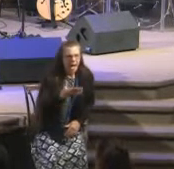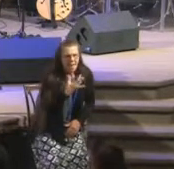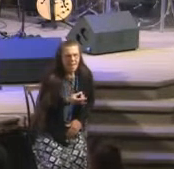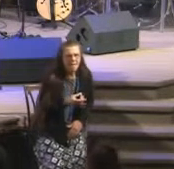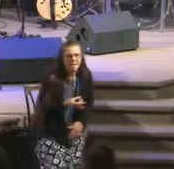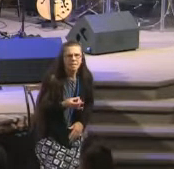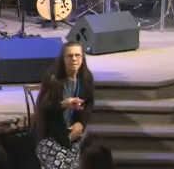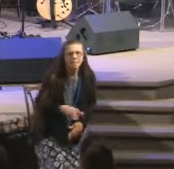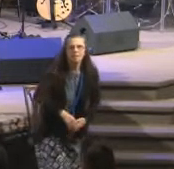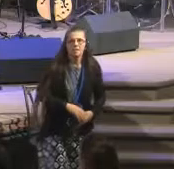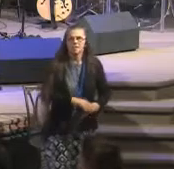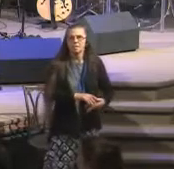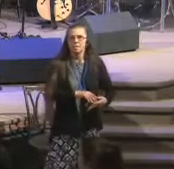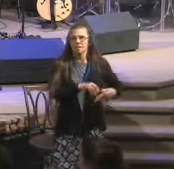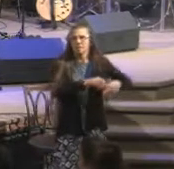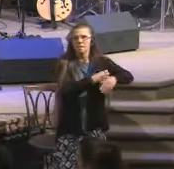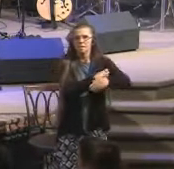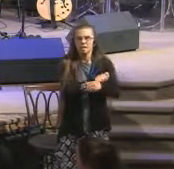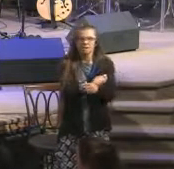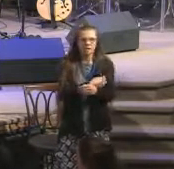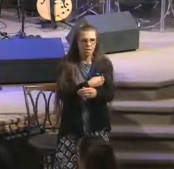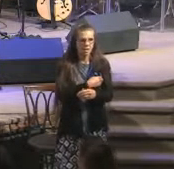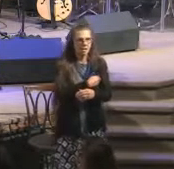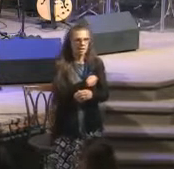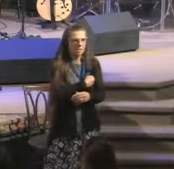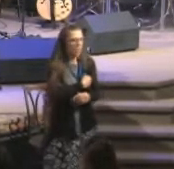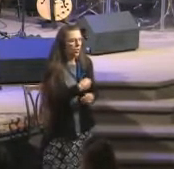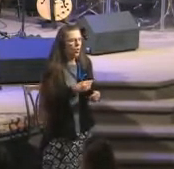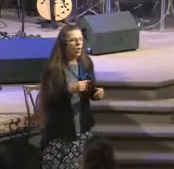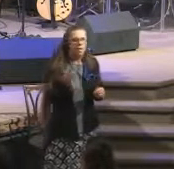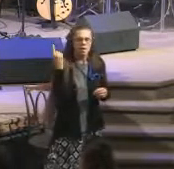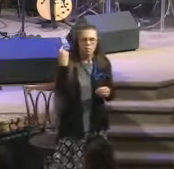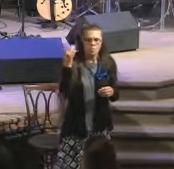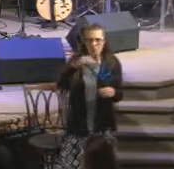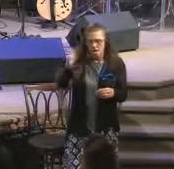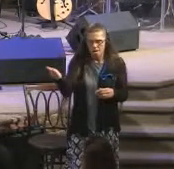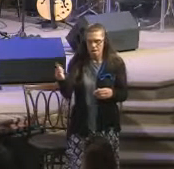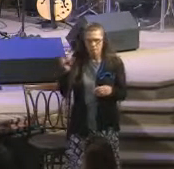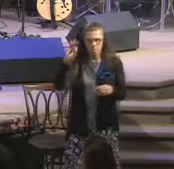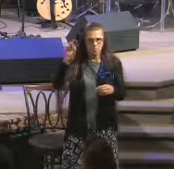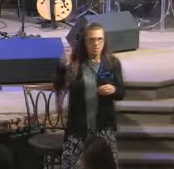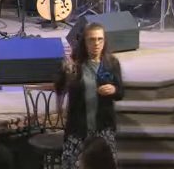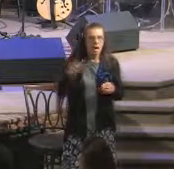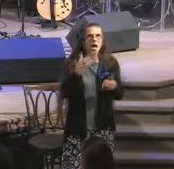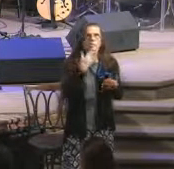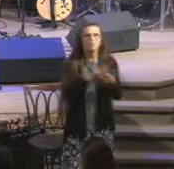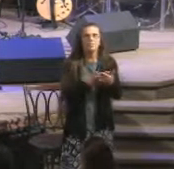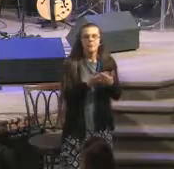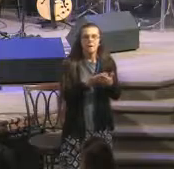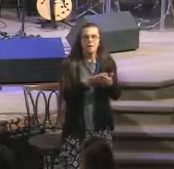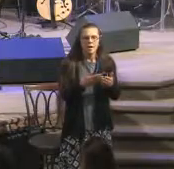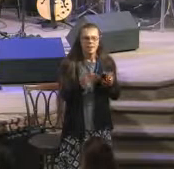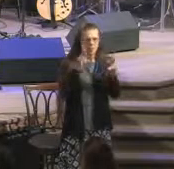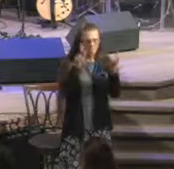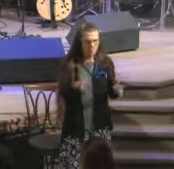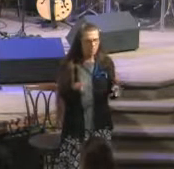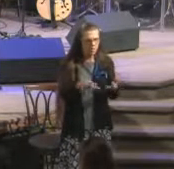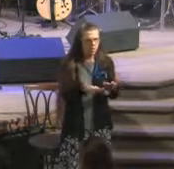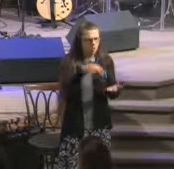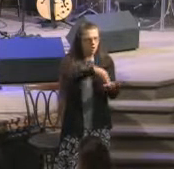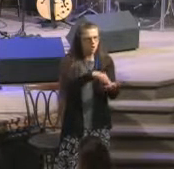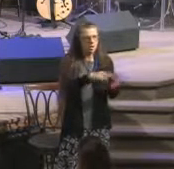the brother from Davis Creek, Brother Jackson, when he preached the other day, I was grateful for people who stood out of honor of